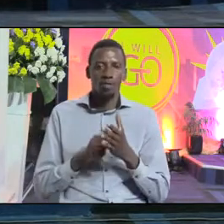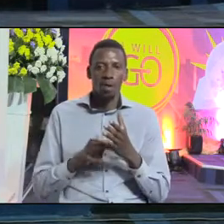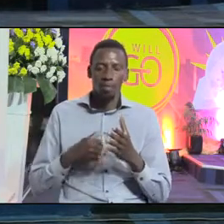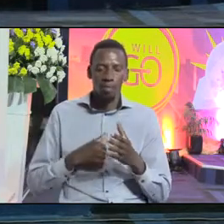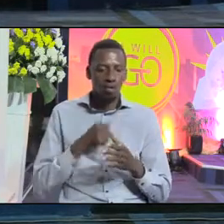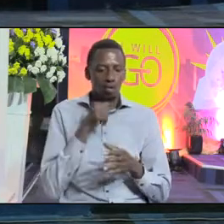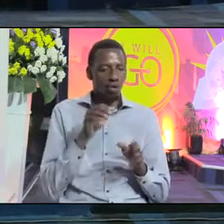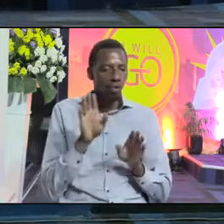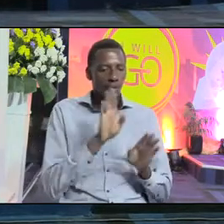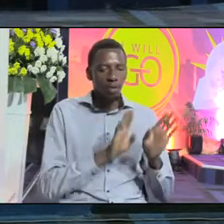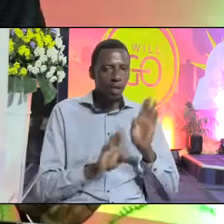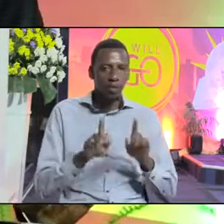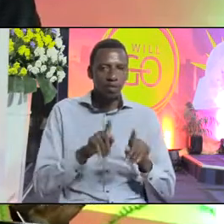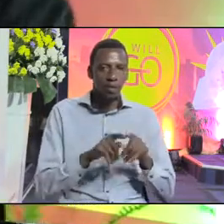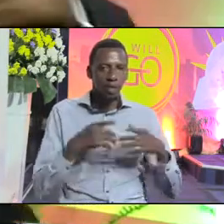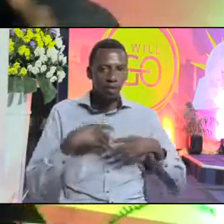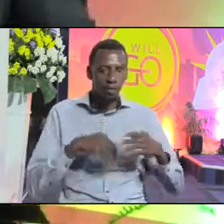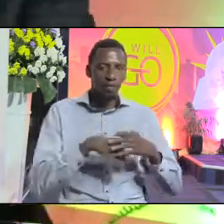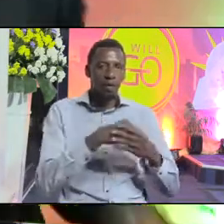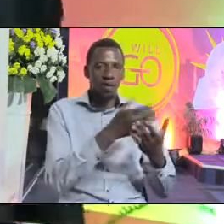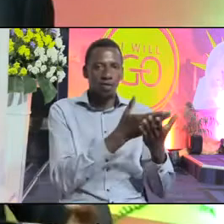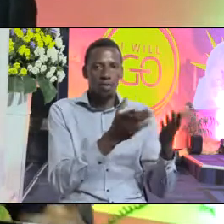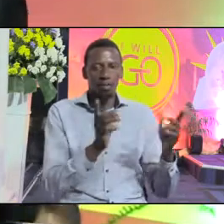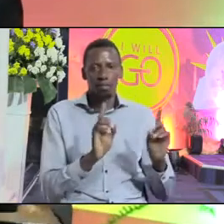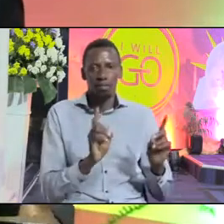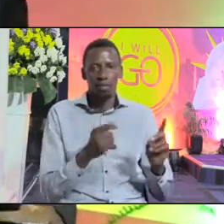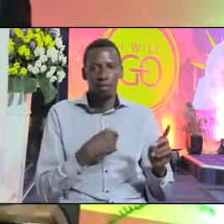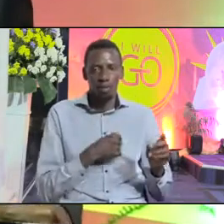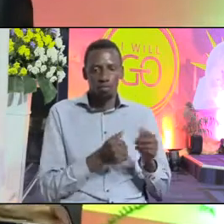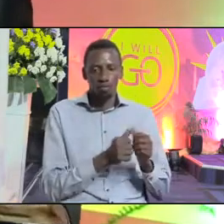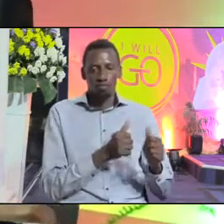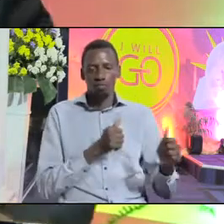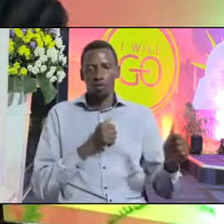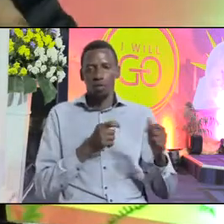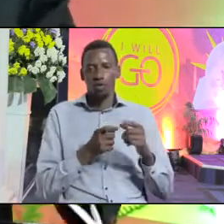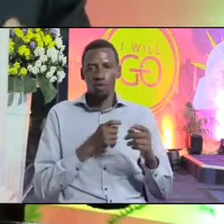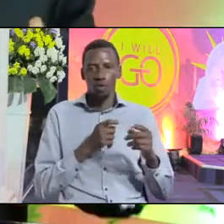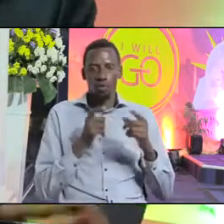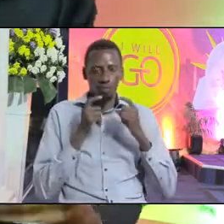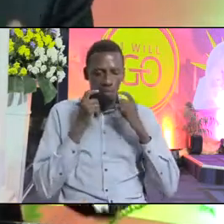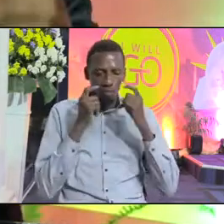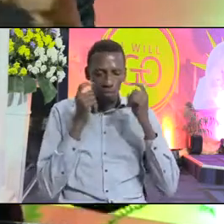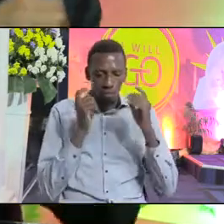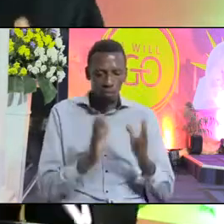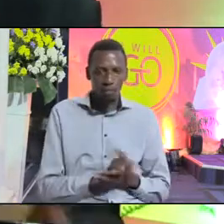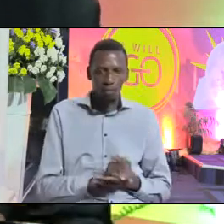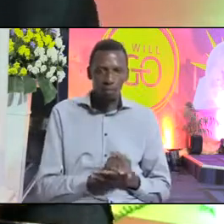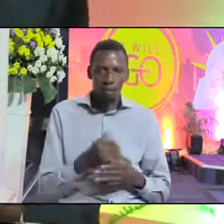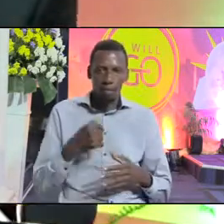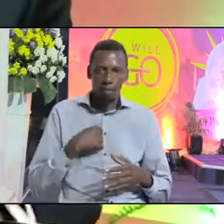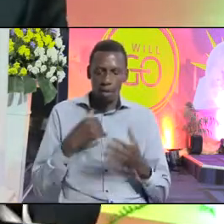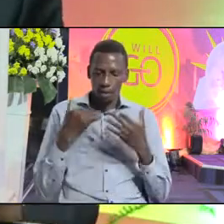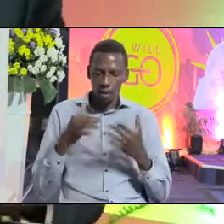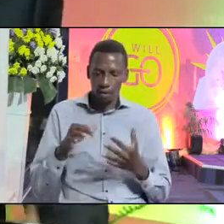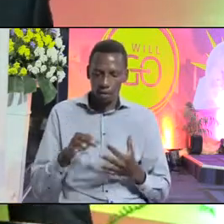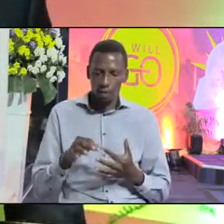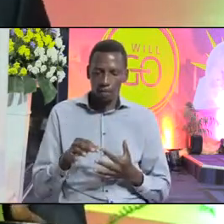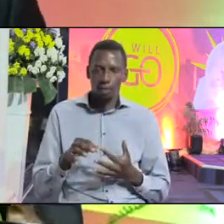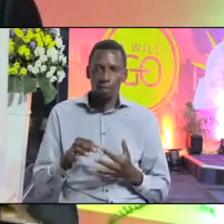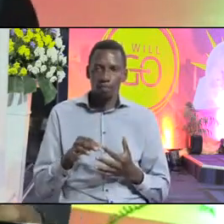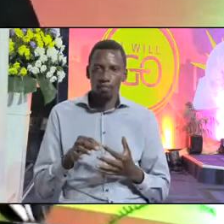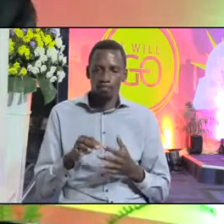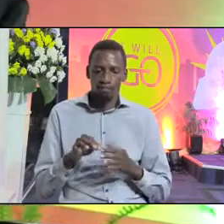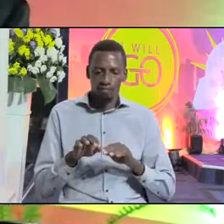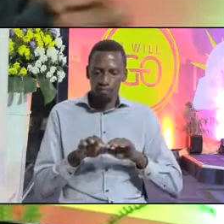like the people on the outside. I'm withdrawn from the wicked. I am now distinguished from the